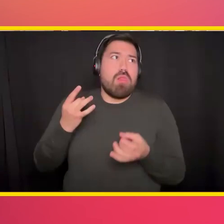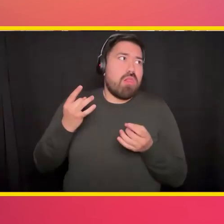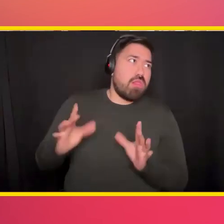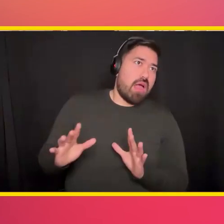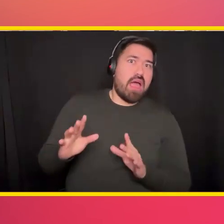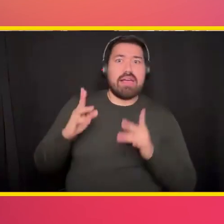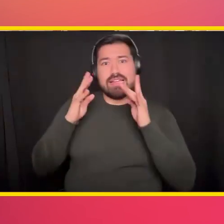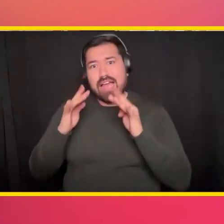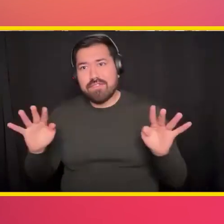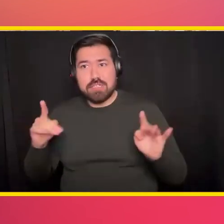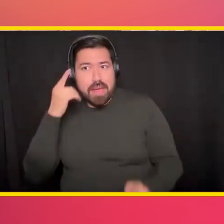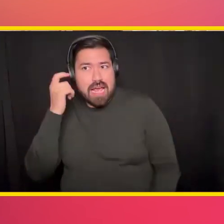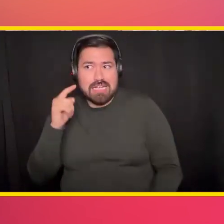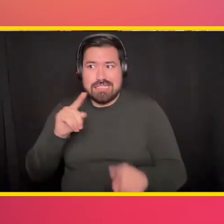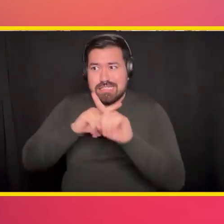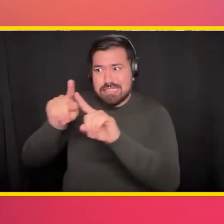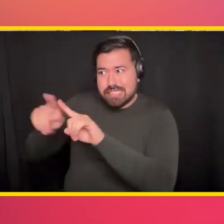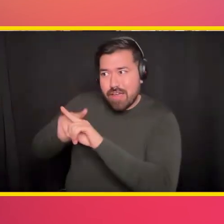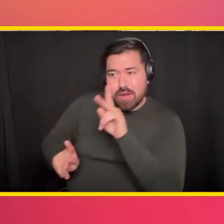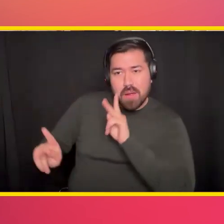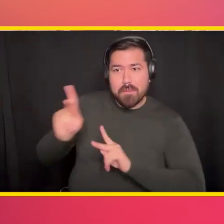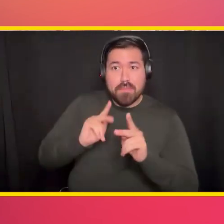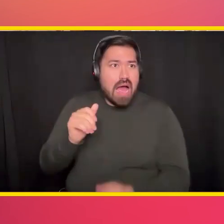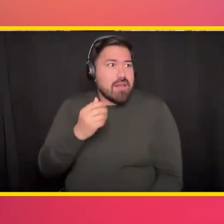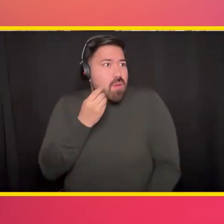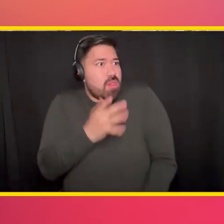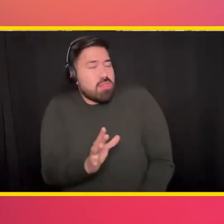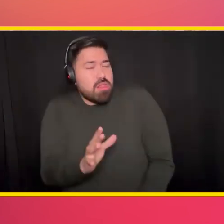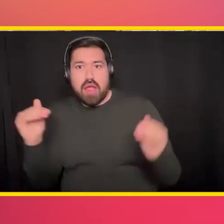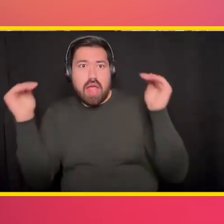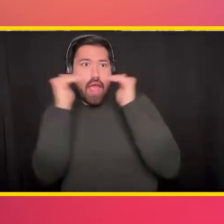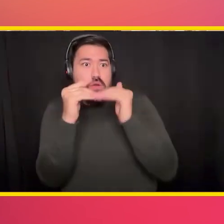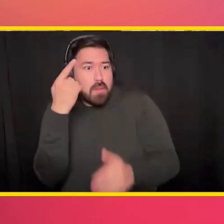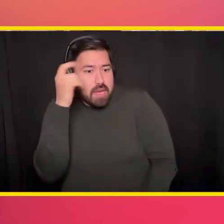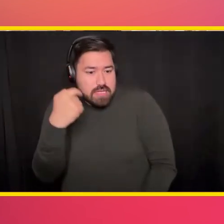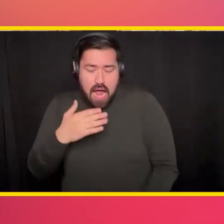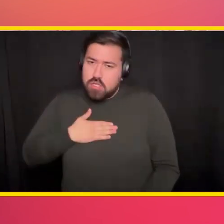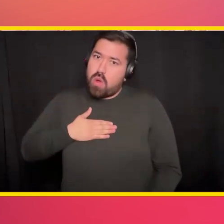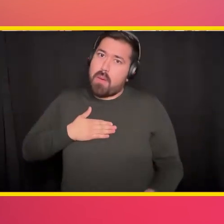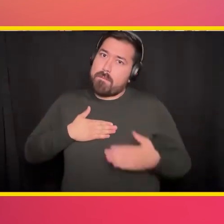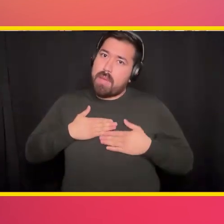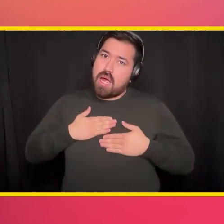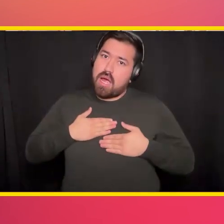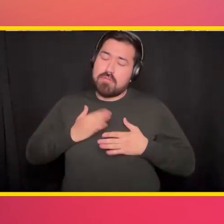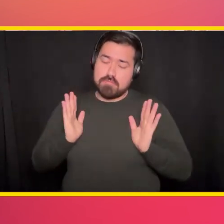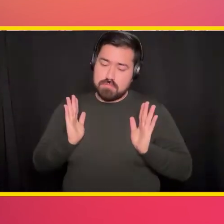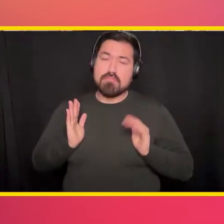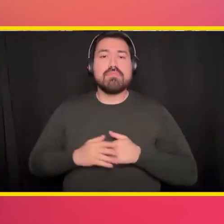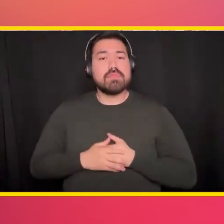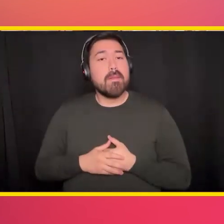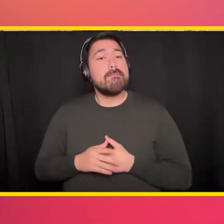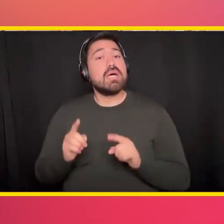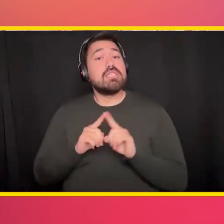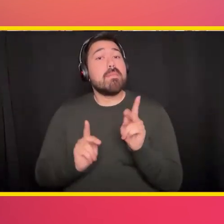I don't like different people. I don't like equity because I just want mine, right? It's the people